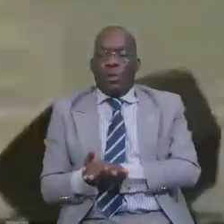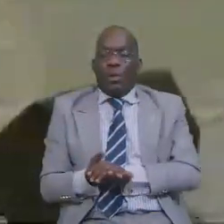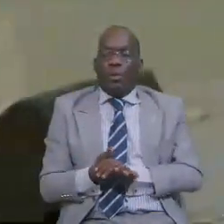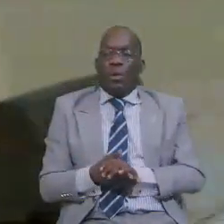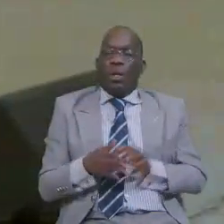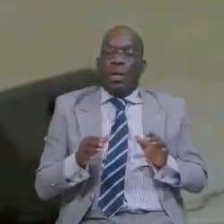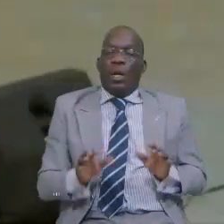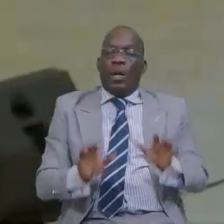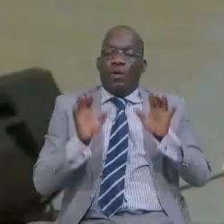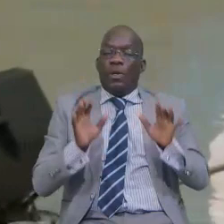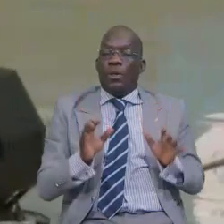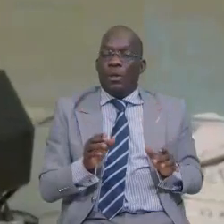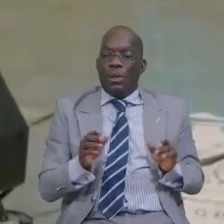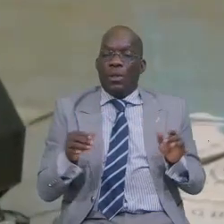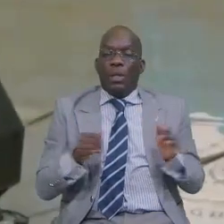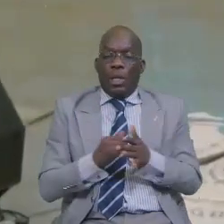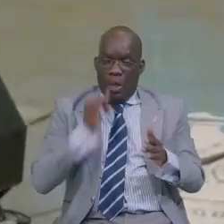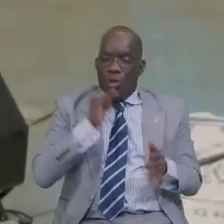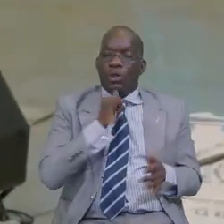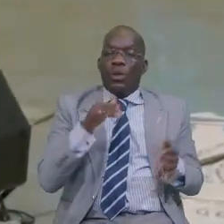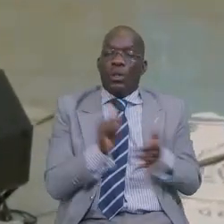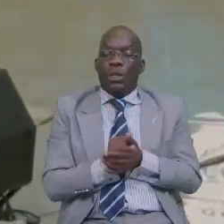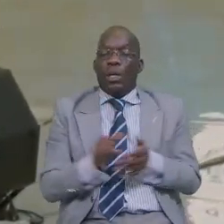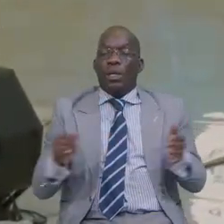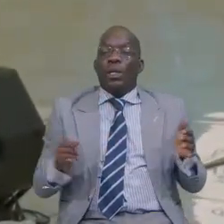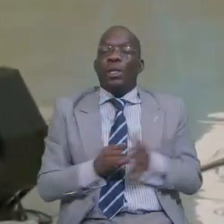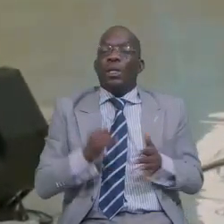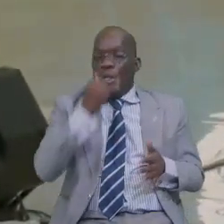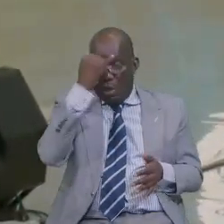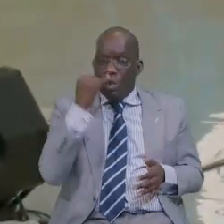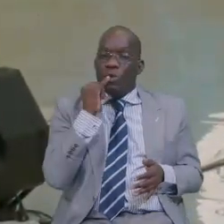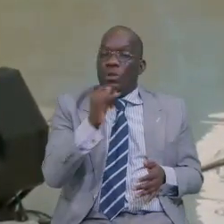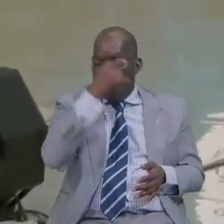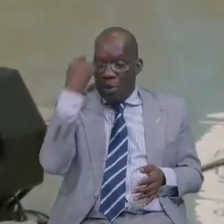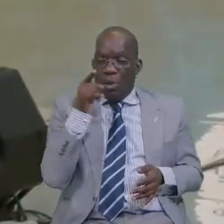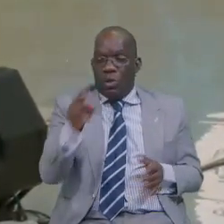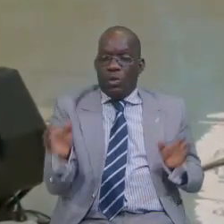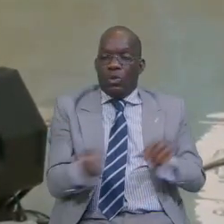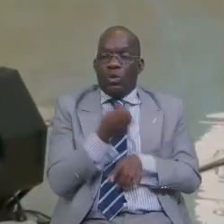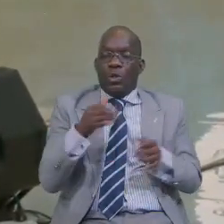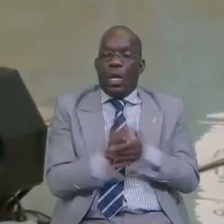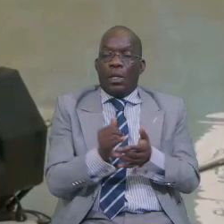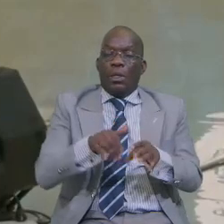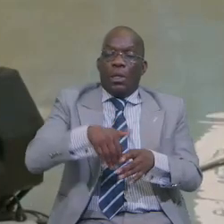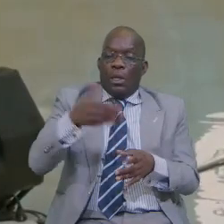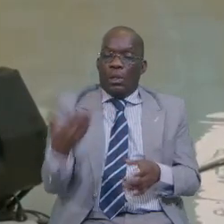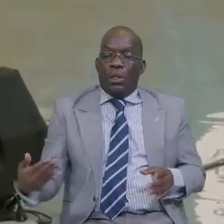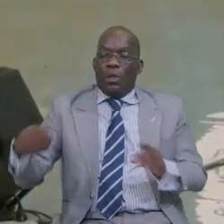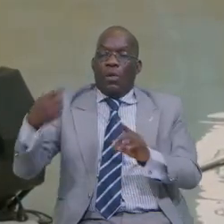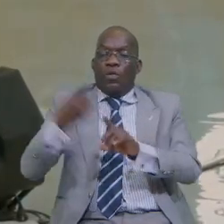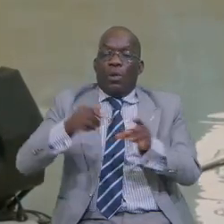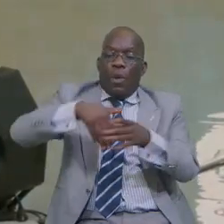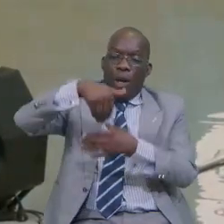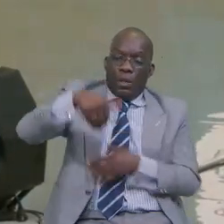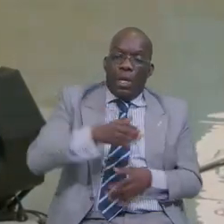forget yourself. It's not that. It is because you took that thing from outside and you internalized